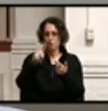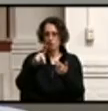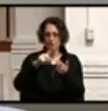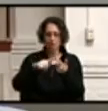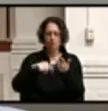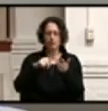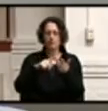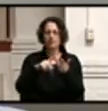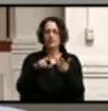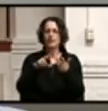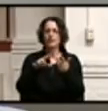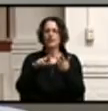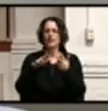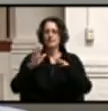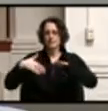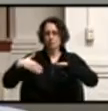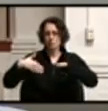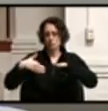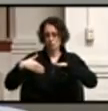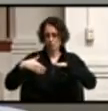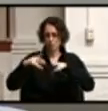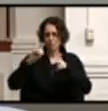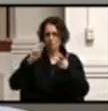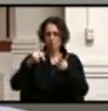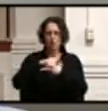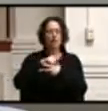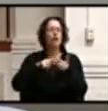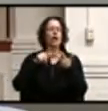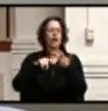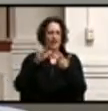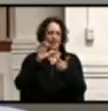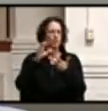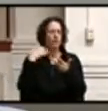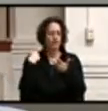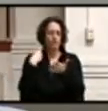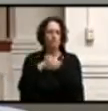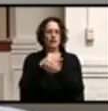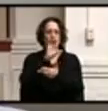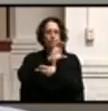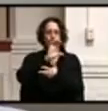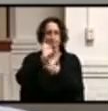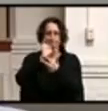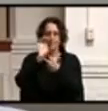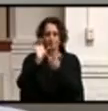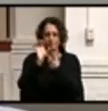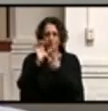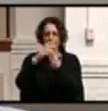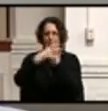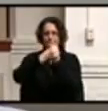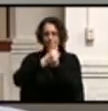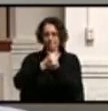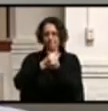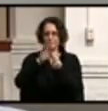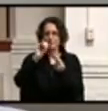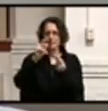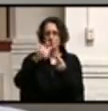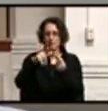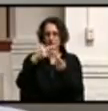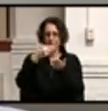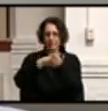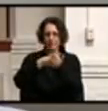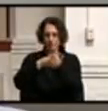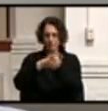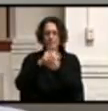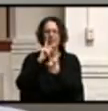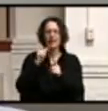Skateboard Park Fund. These three funds make up our capital fund, and you can see where the assigned fund balance that we talked about a